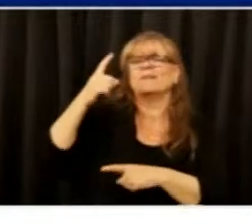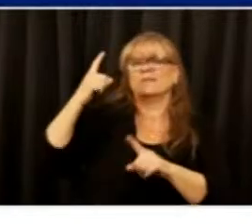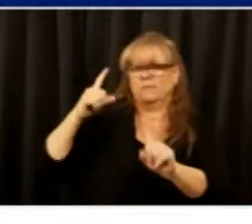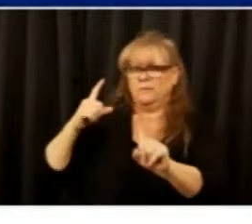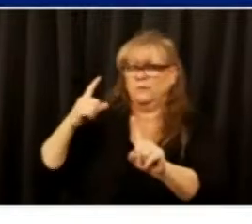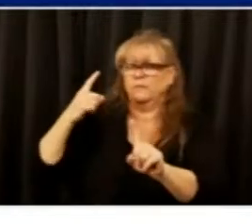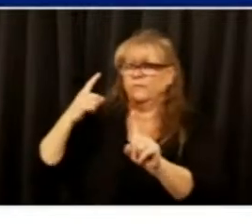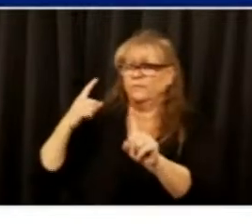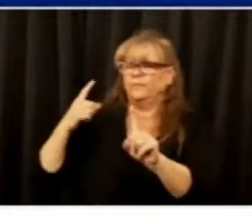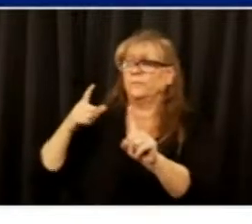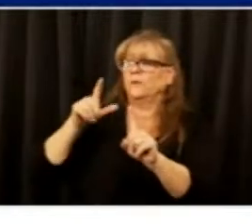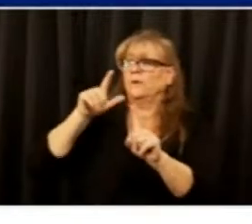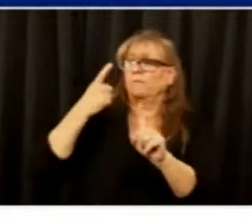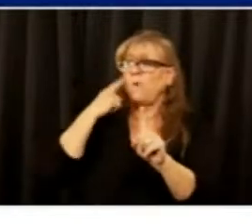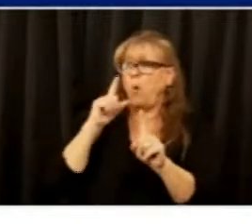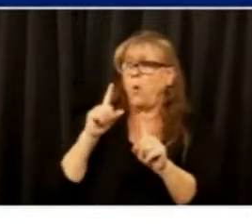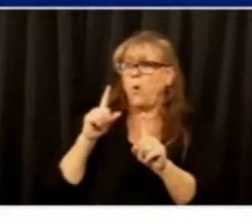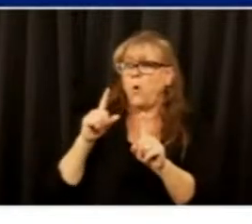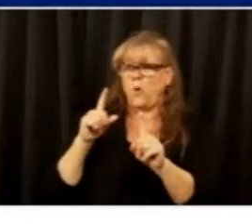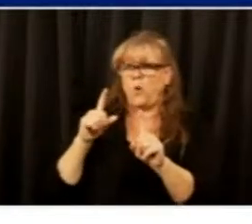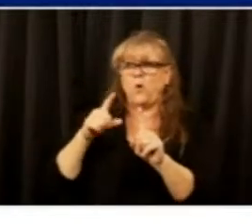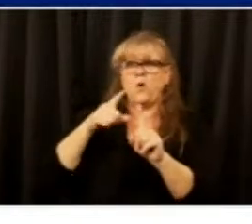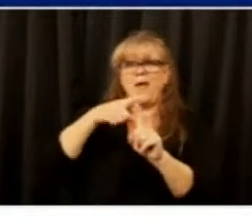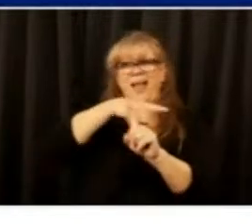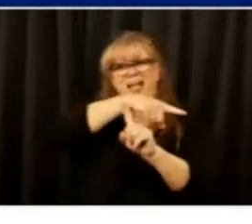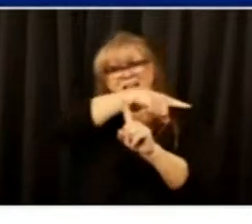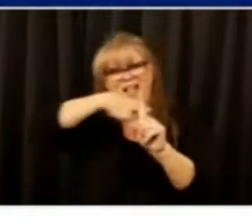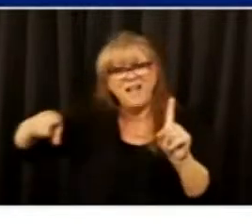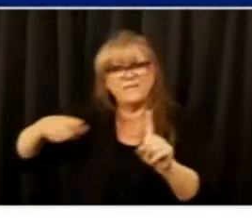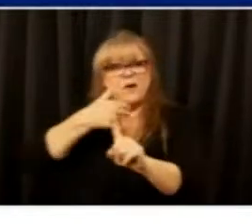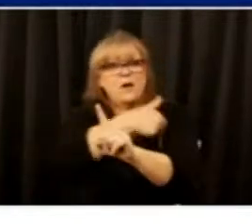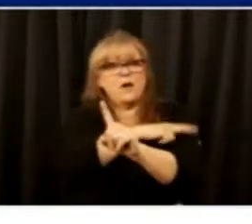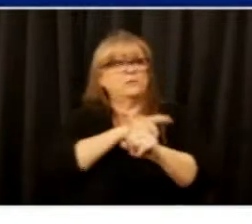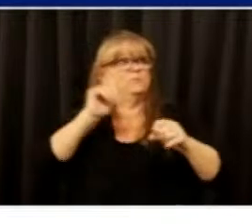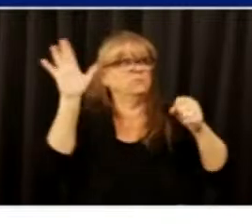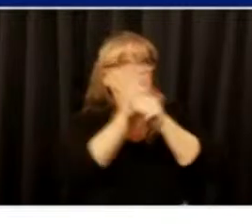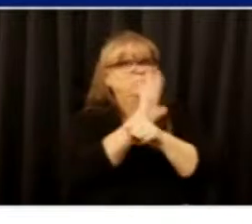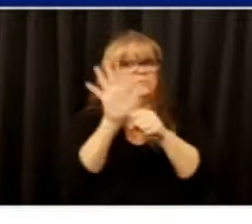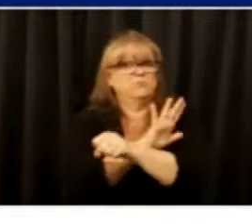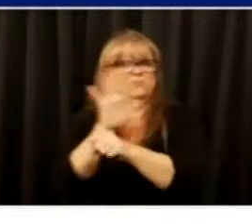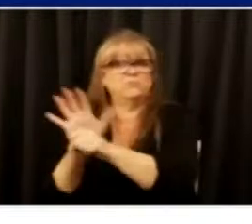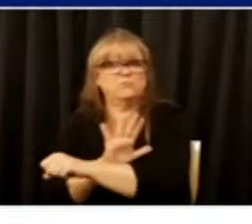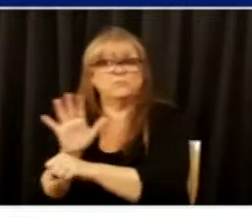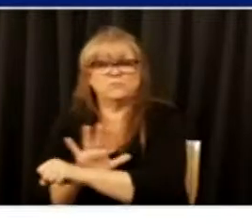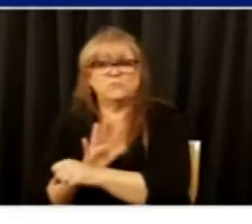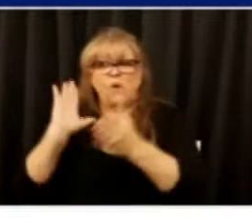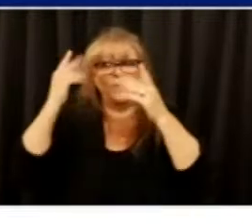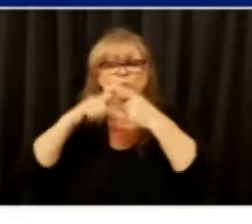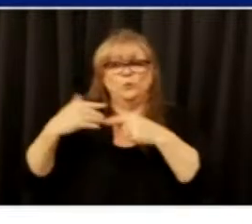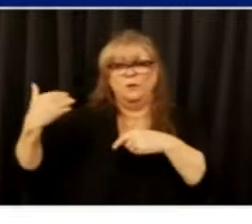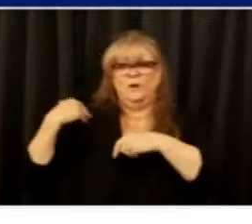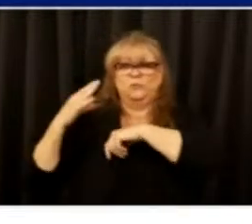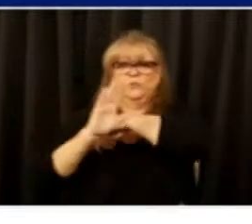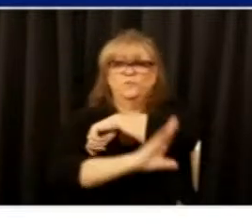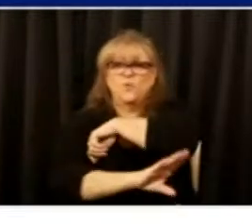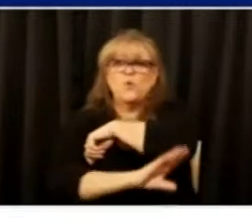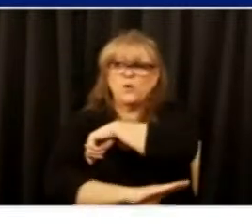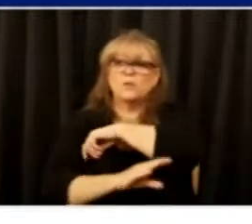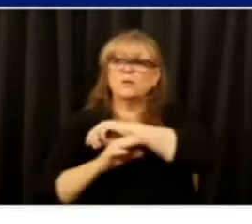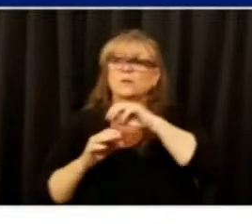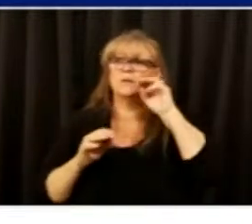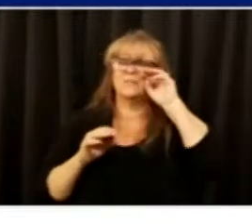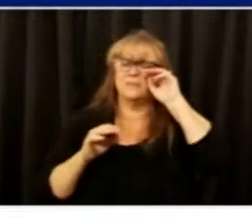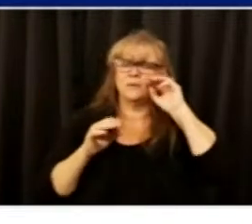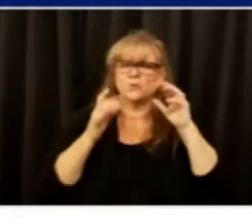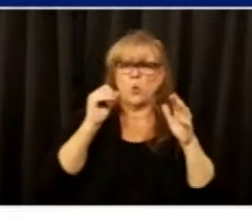half as many hospitalizations have occurred recently compared to what we saw in our fall wave of illness. But in contrast, if you look at the numbers here for